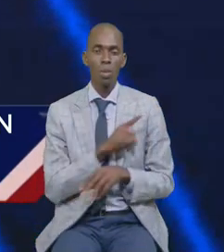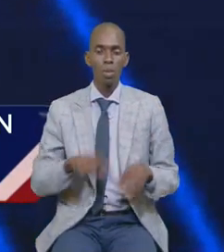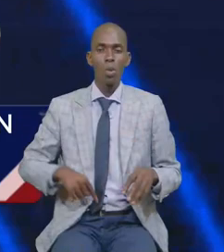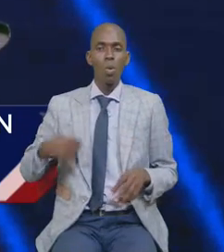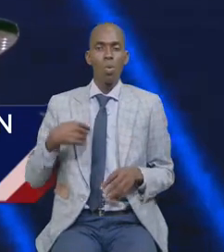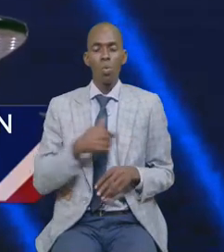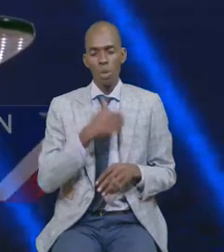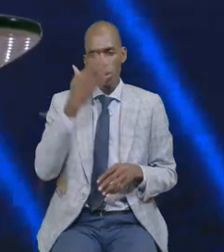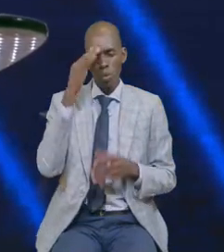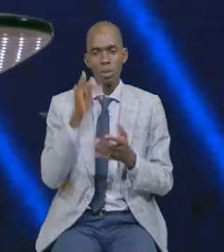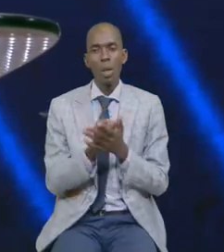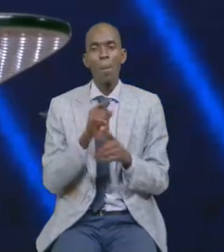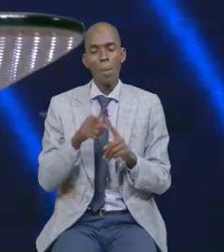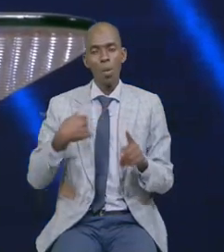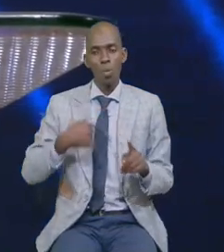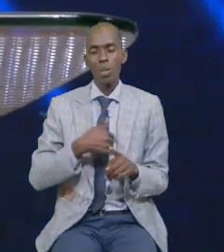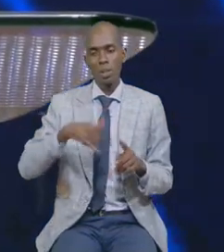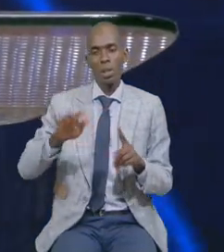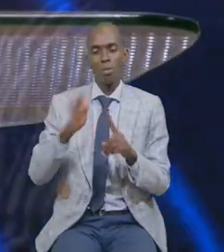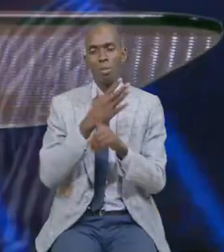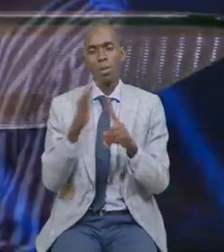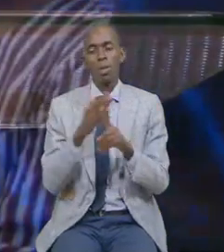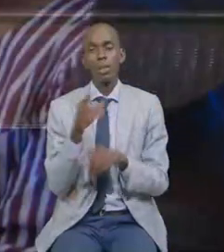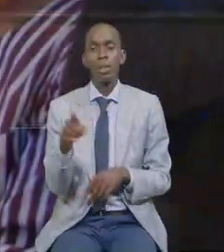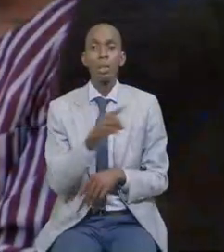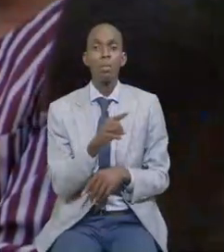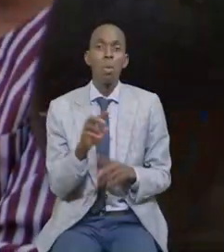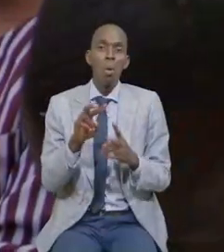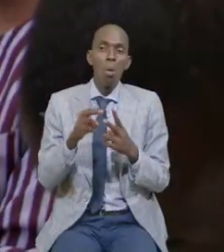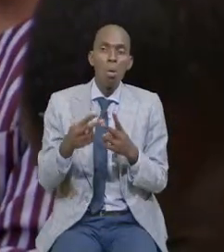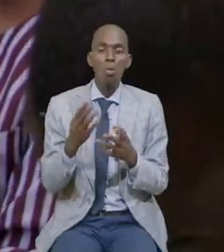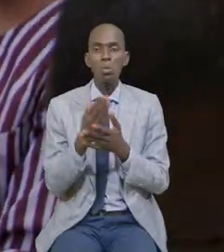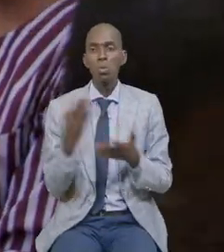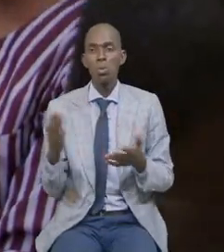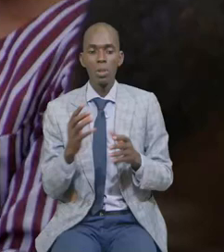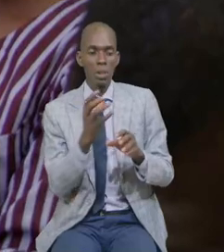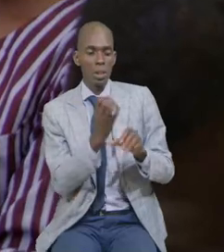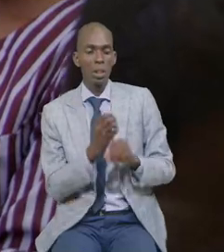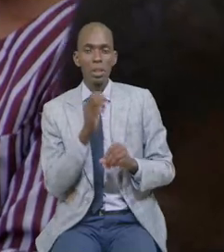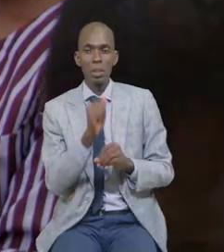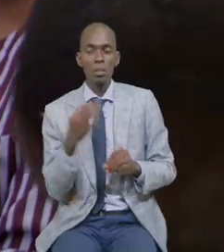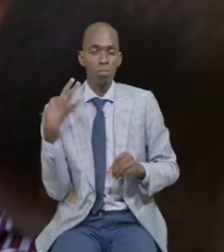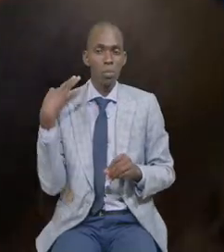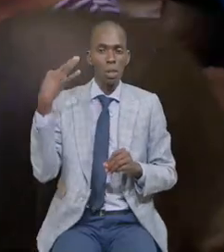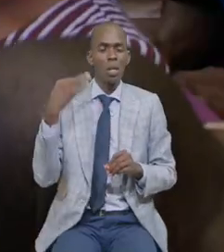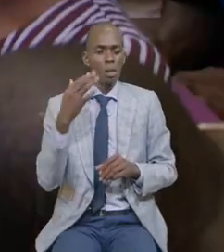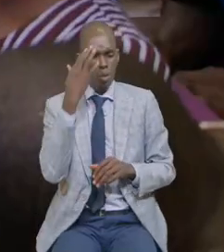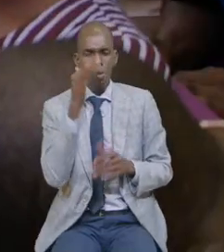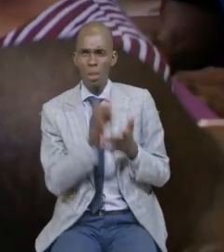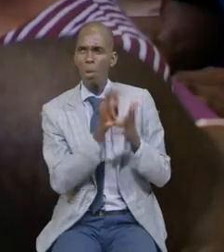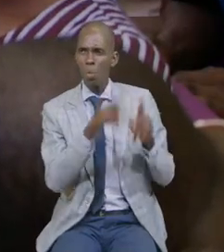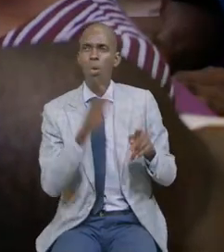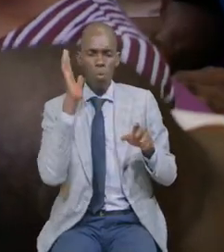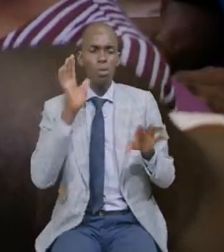we flatter them. Or somebody gets into a position, and we know that fellow could do